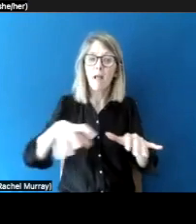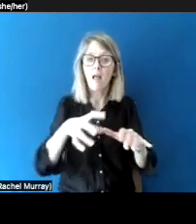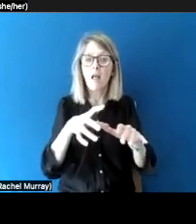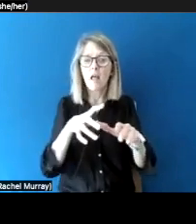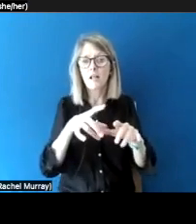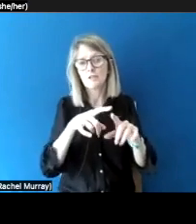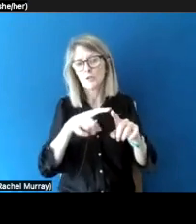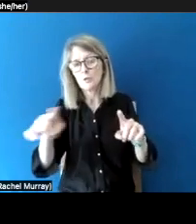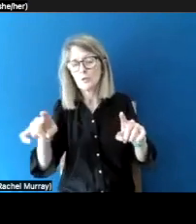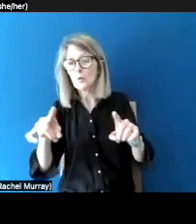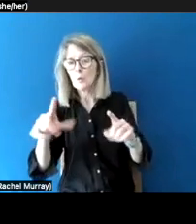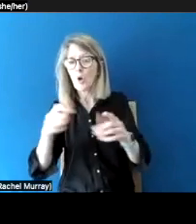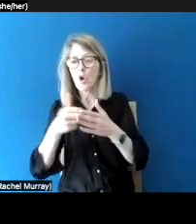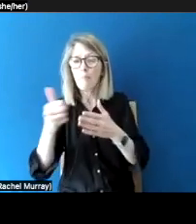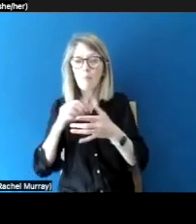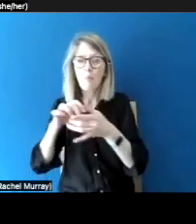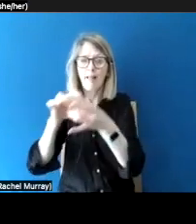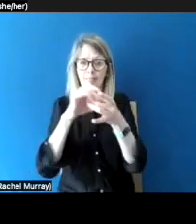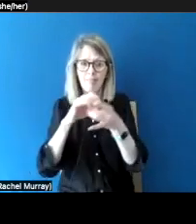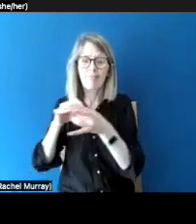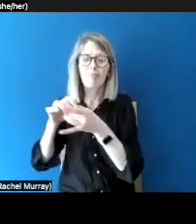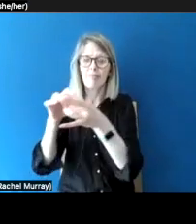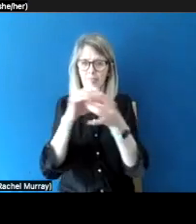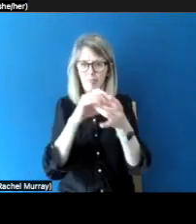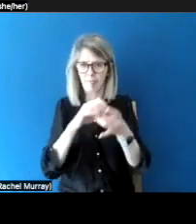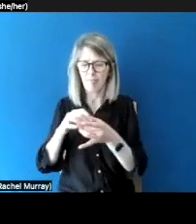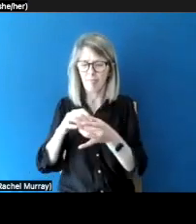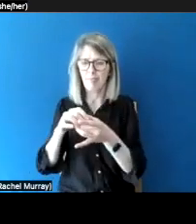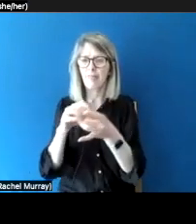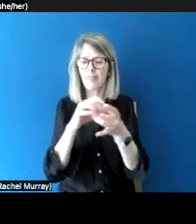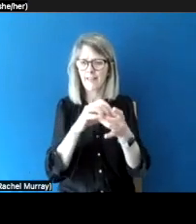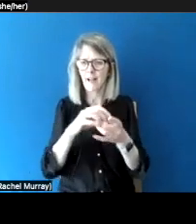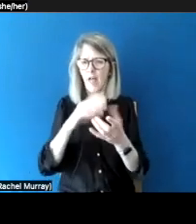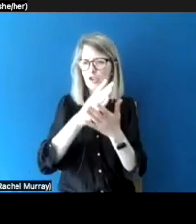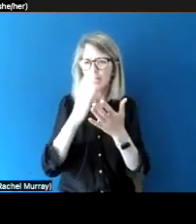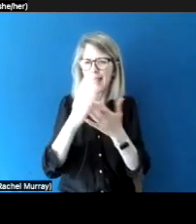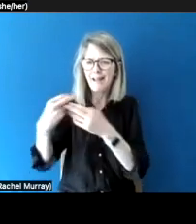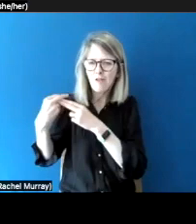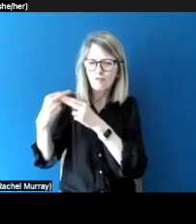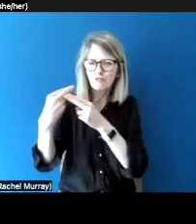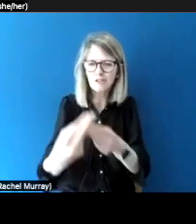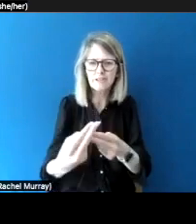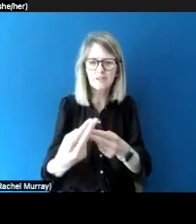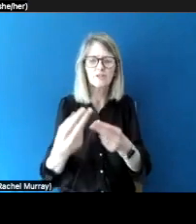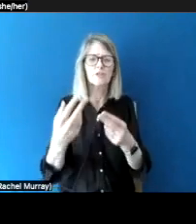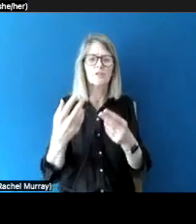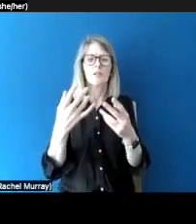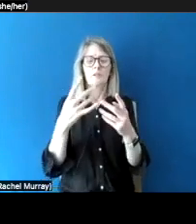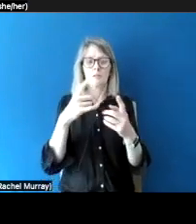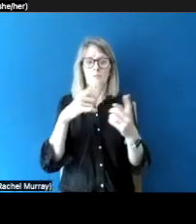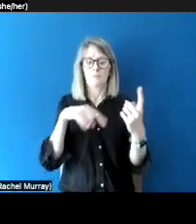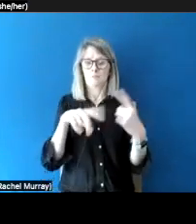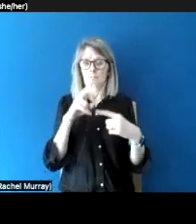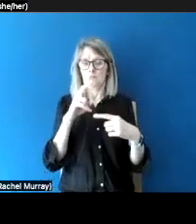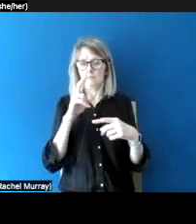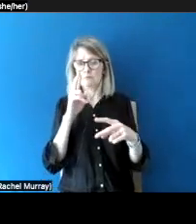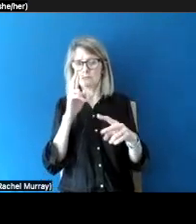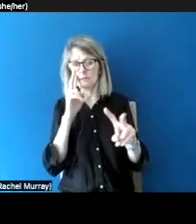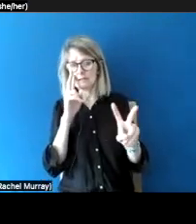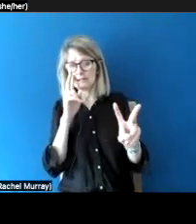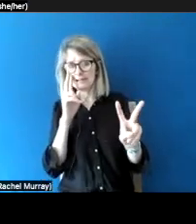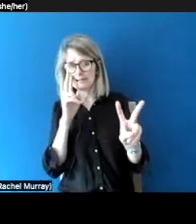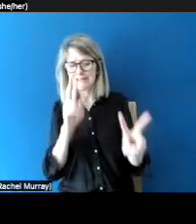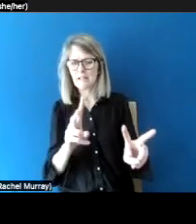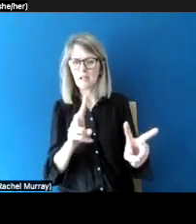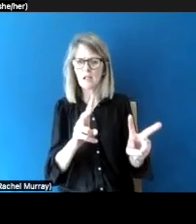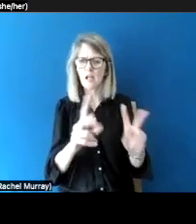of Raj, to a Commonwealth, a shared heritage. So what we see is that here is a